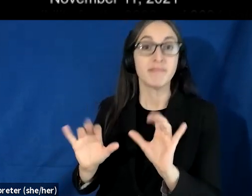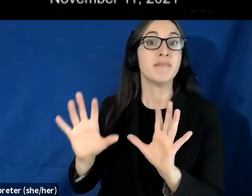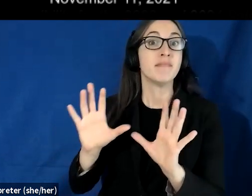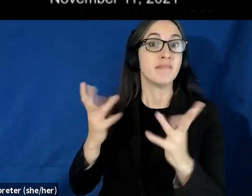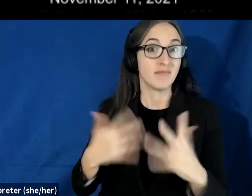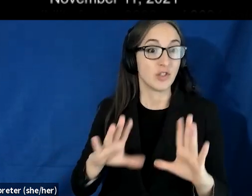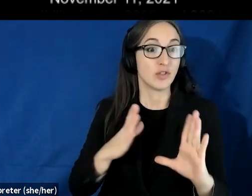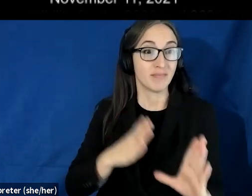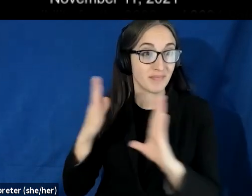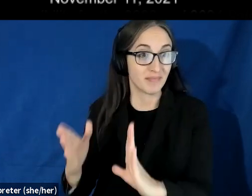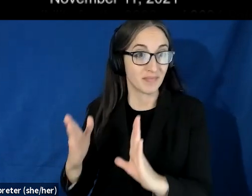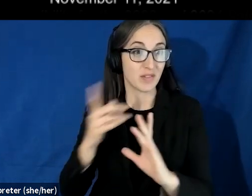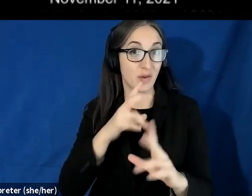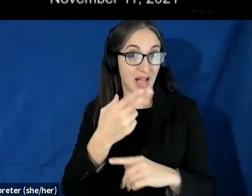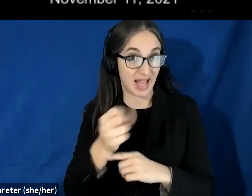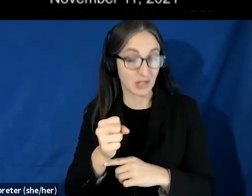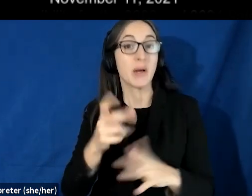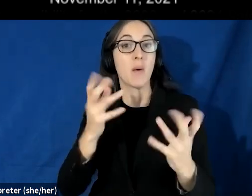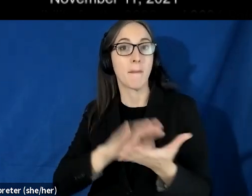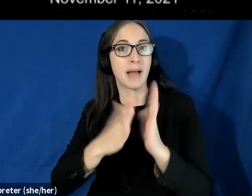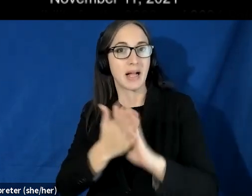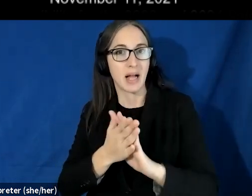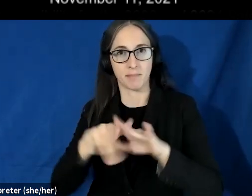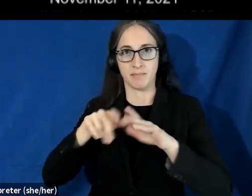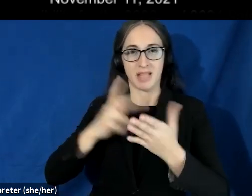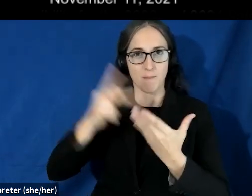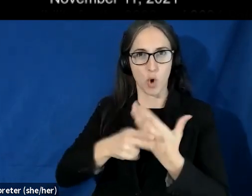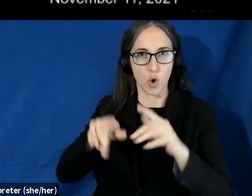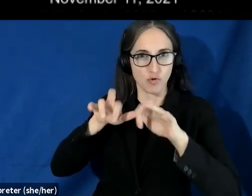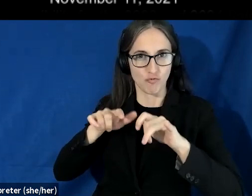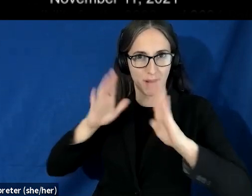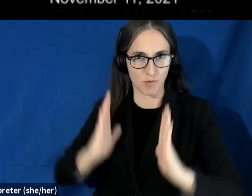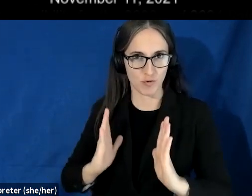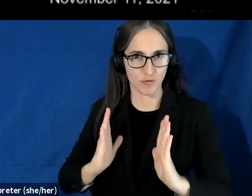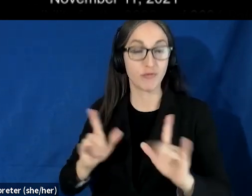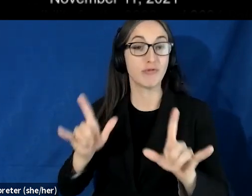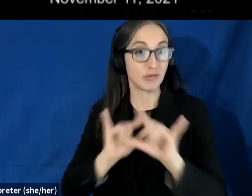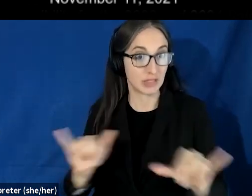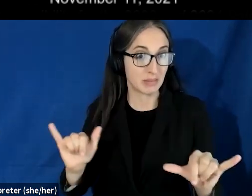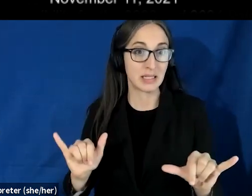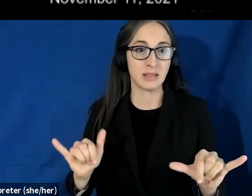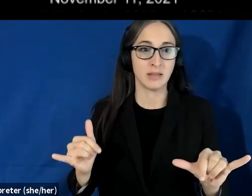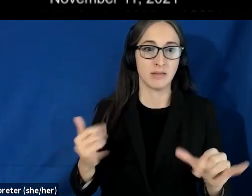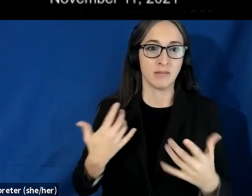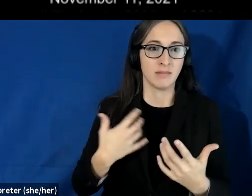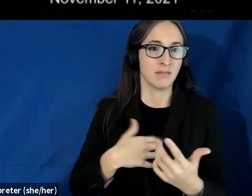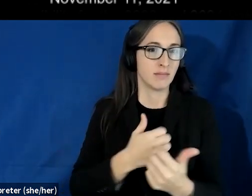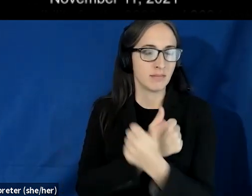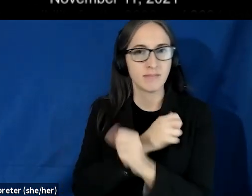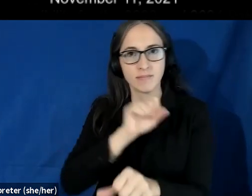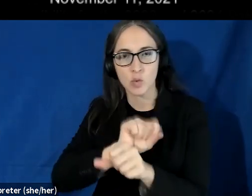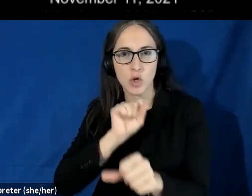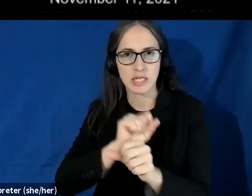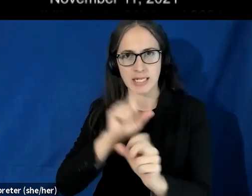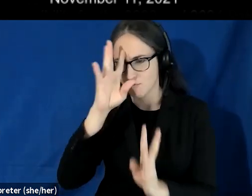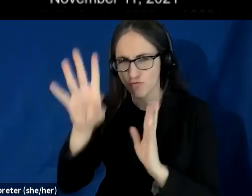in high school, I wanted to be a programmer. And at the same time, I loved hands-on work and creation, which led me to